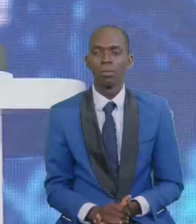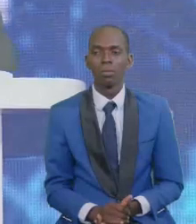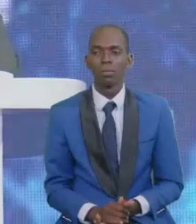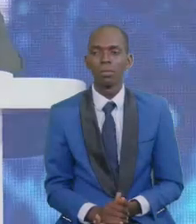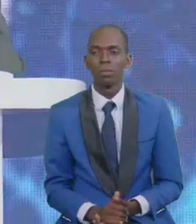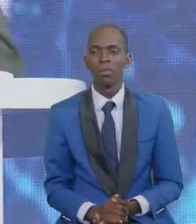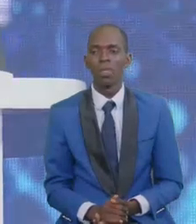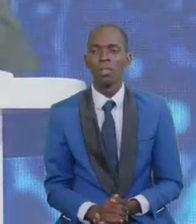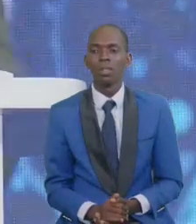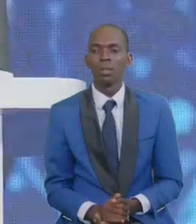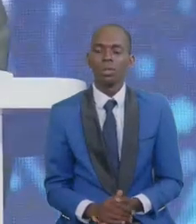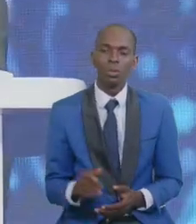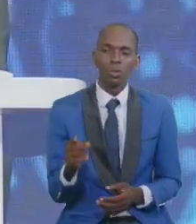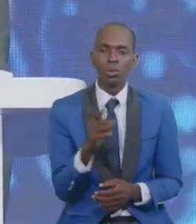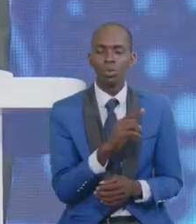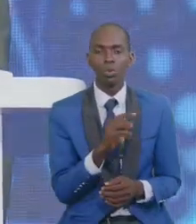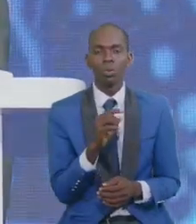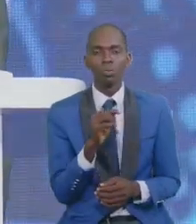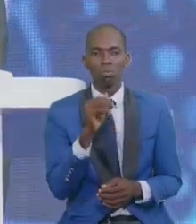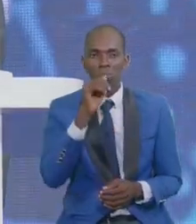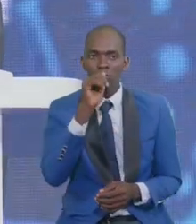He endured the cross, he despised the shame.